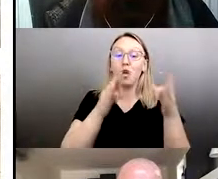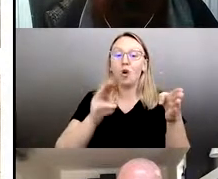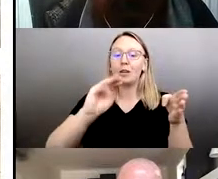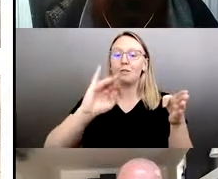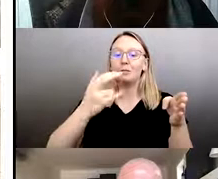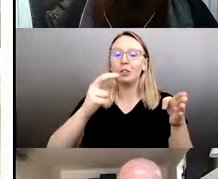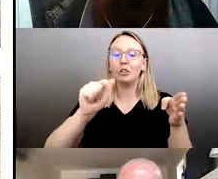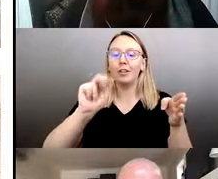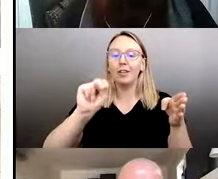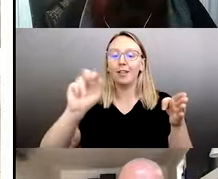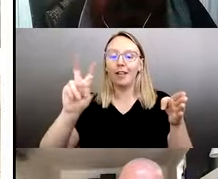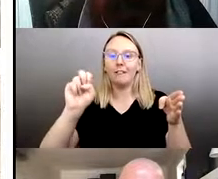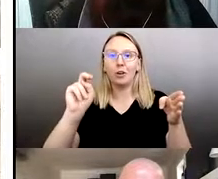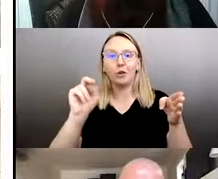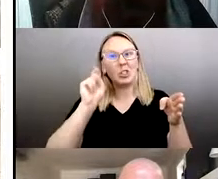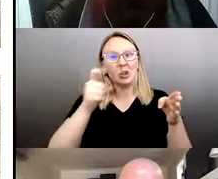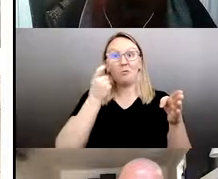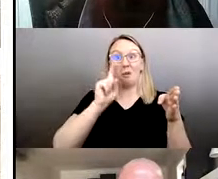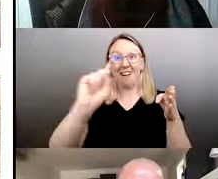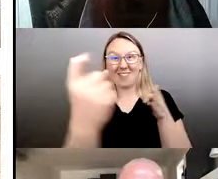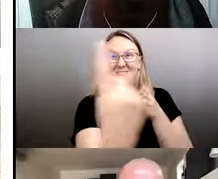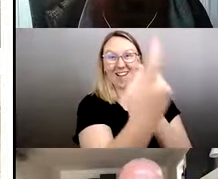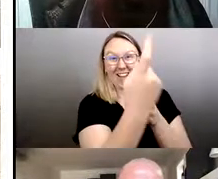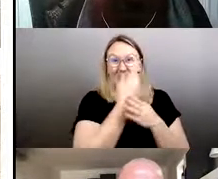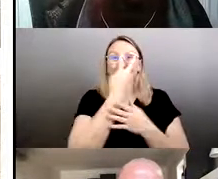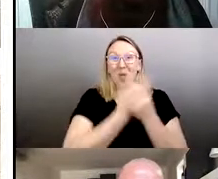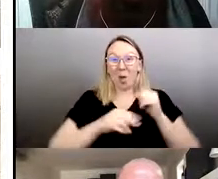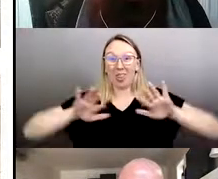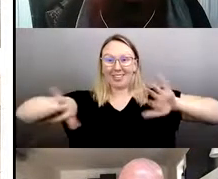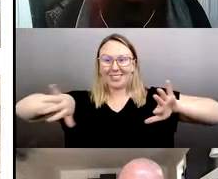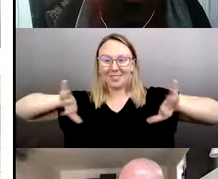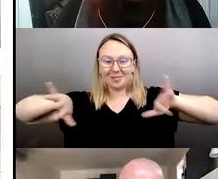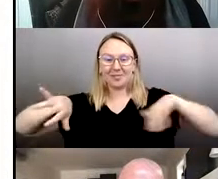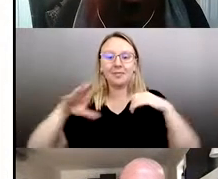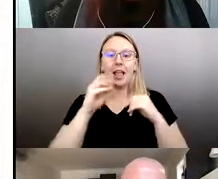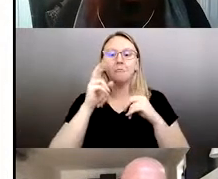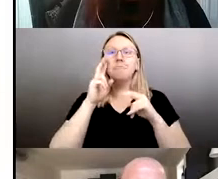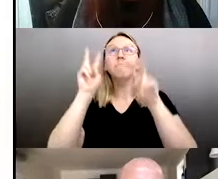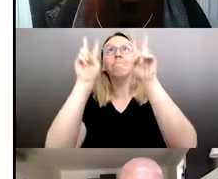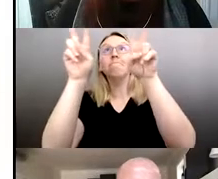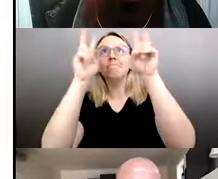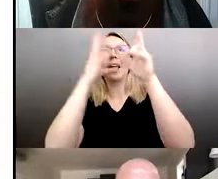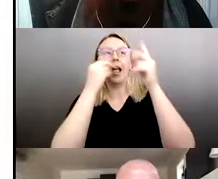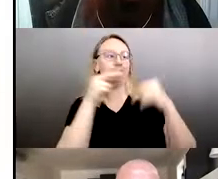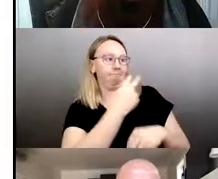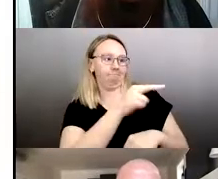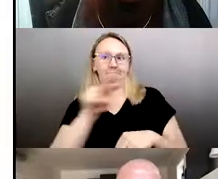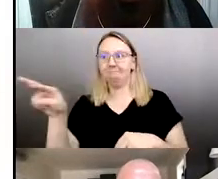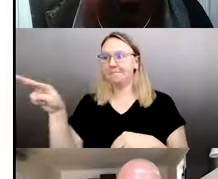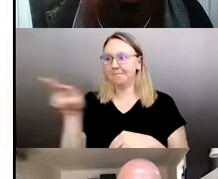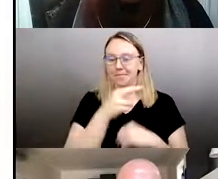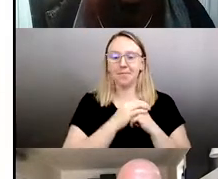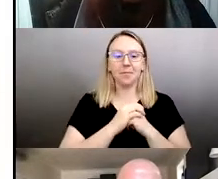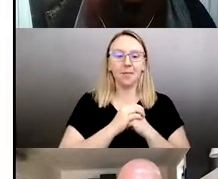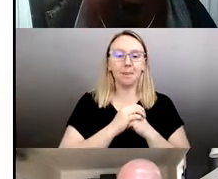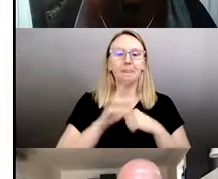exquisite details of individual buildings and not just the collective sweeping skyline. Of course, Chicago made a mark as a